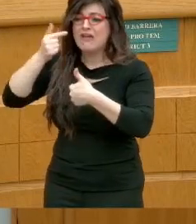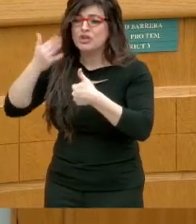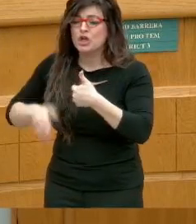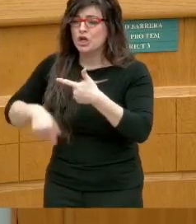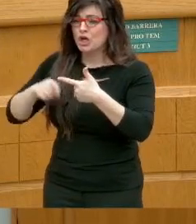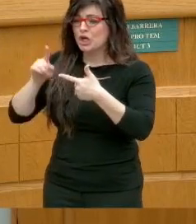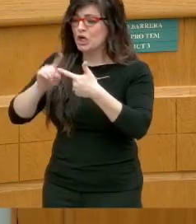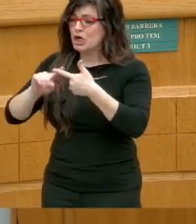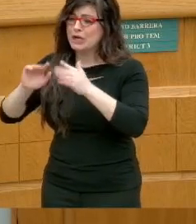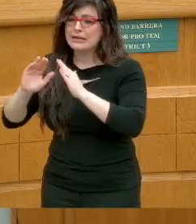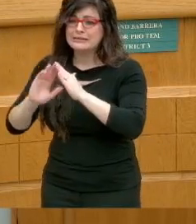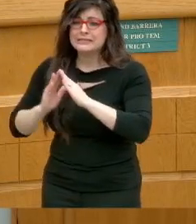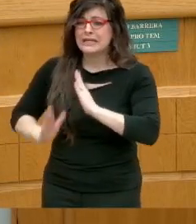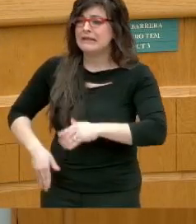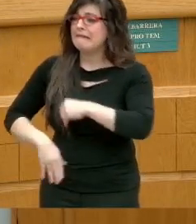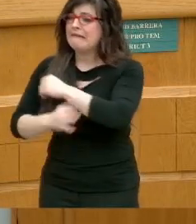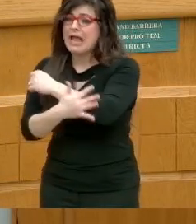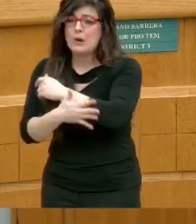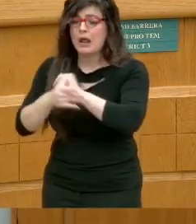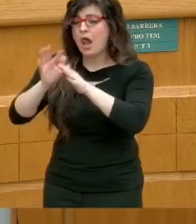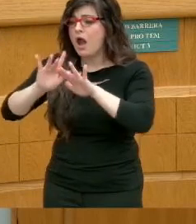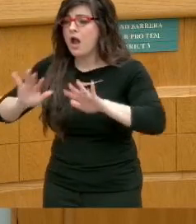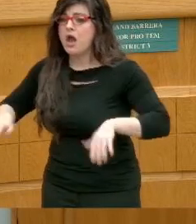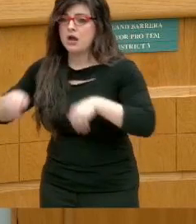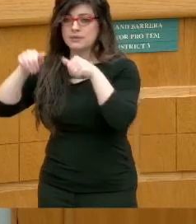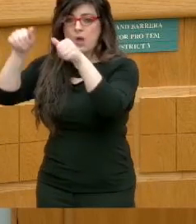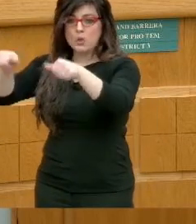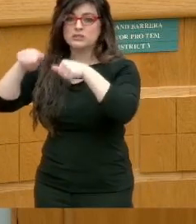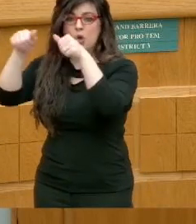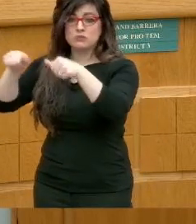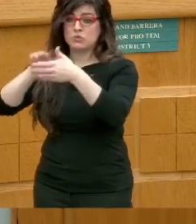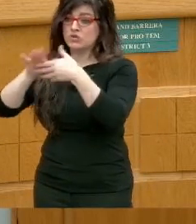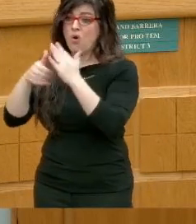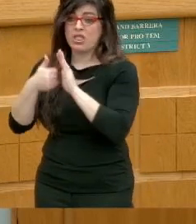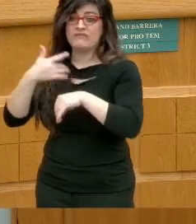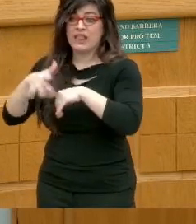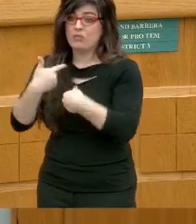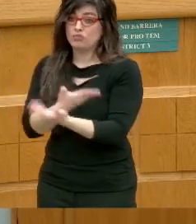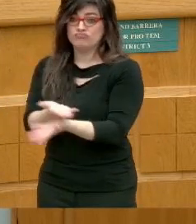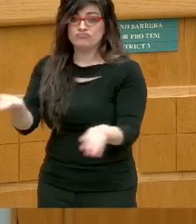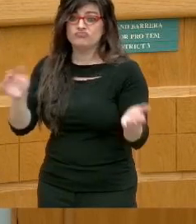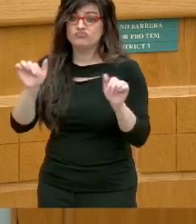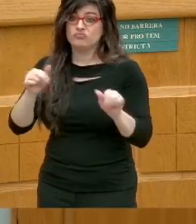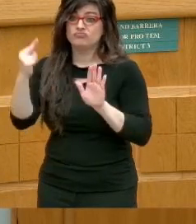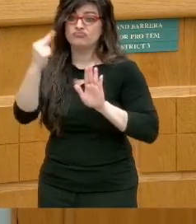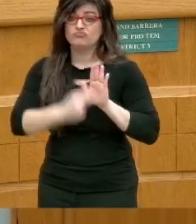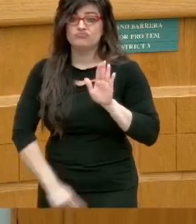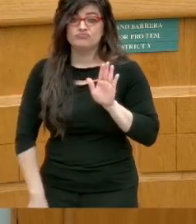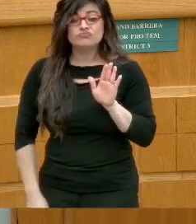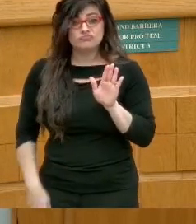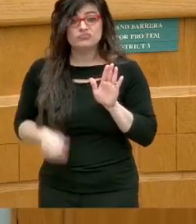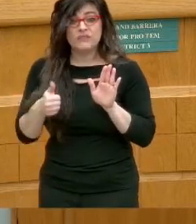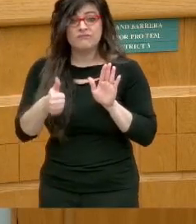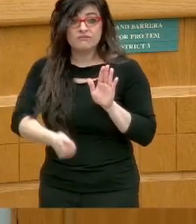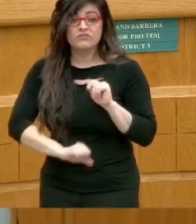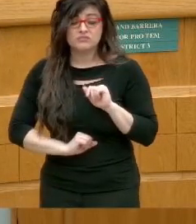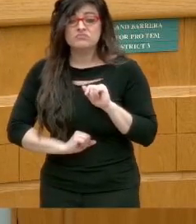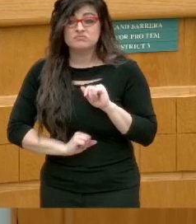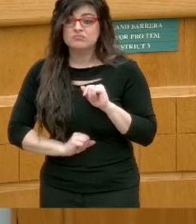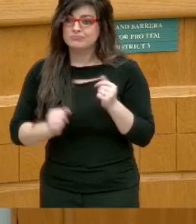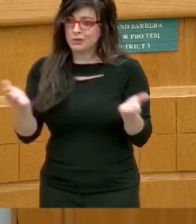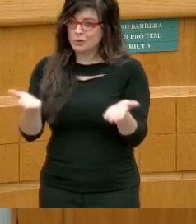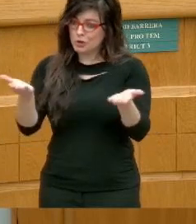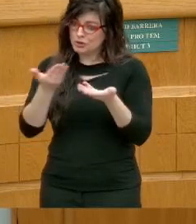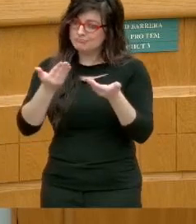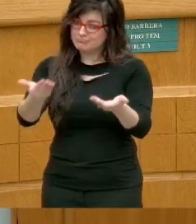wants to be reading from the same book that we are. And so I would encourage you to get those so you can see where we're coming from and what the plan is that the governor